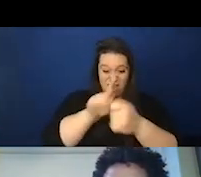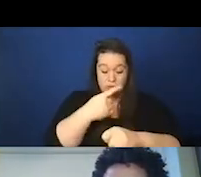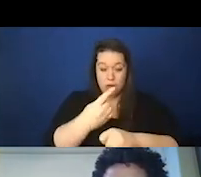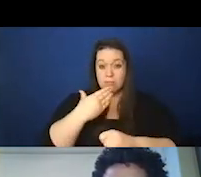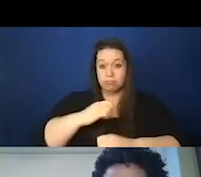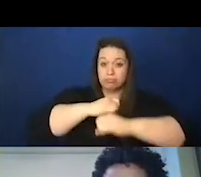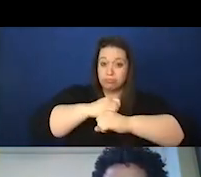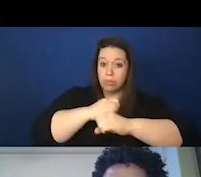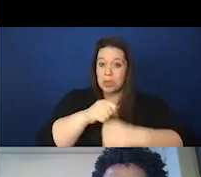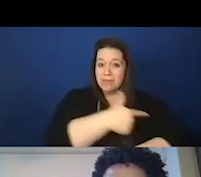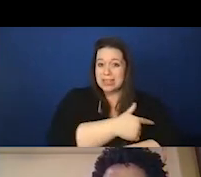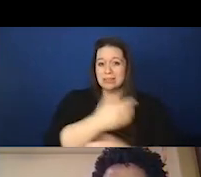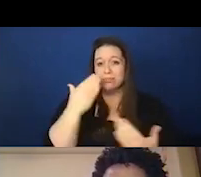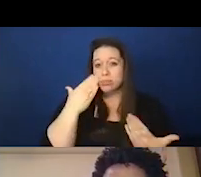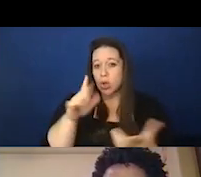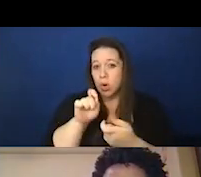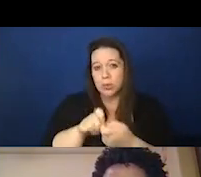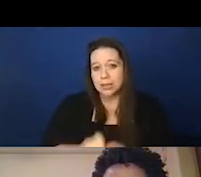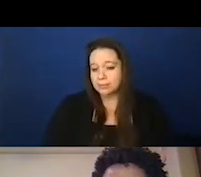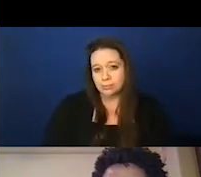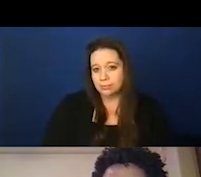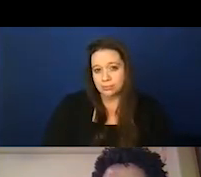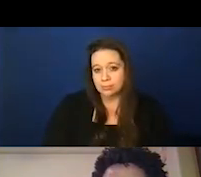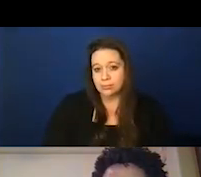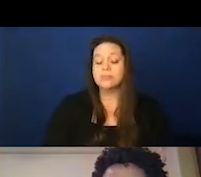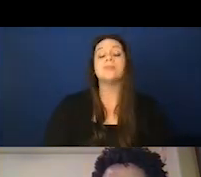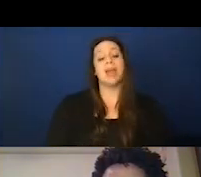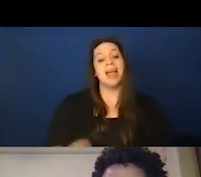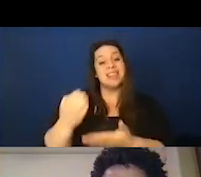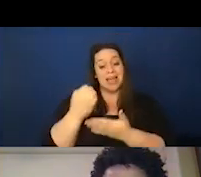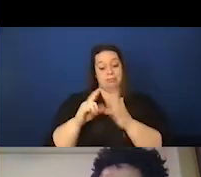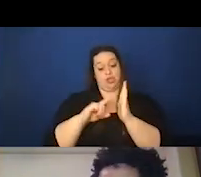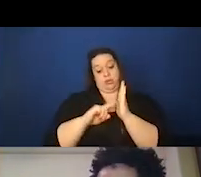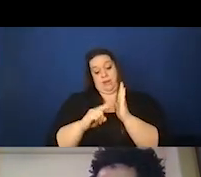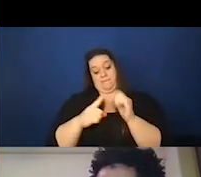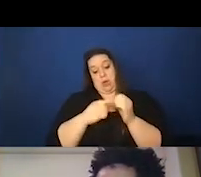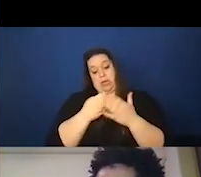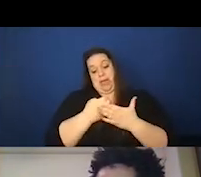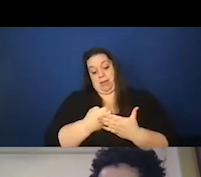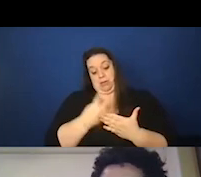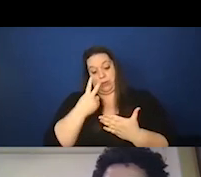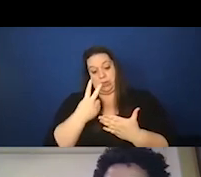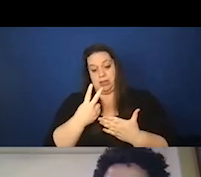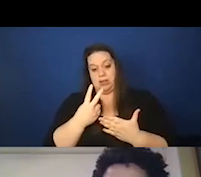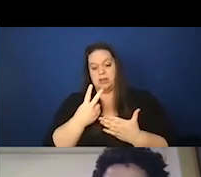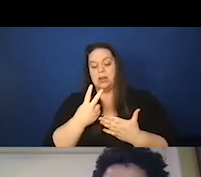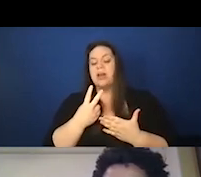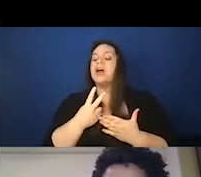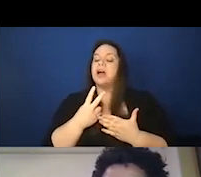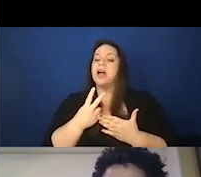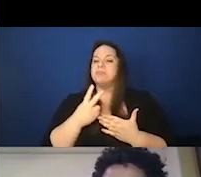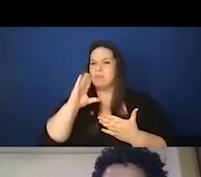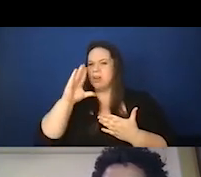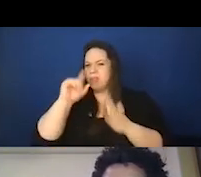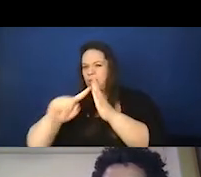the preliminary evidence that we've seen, and we'll be getting more data along the way, is that in the near term, for at